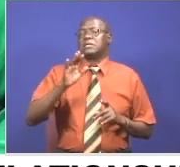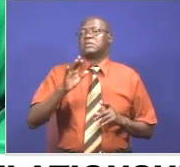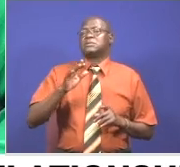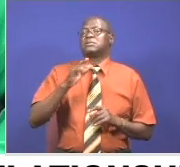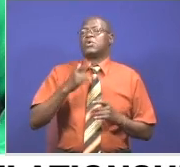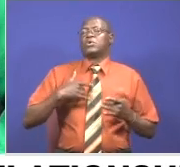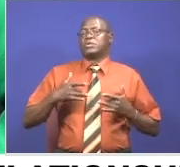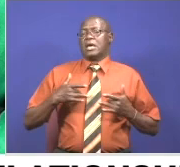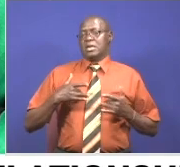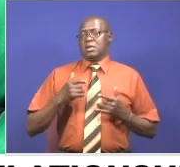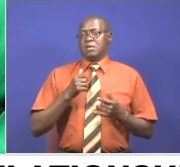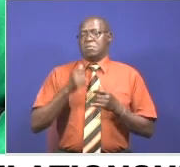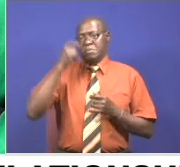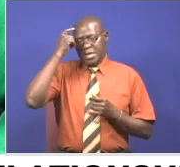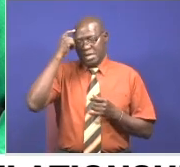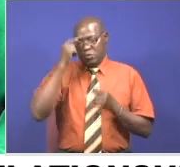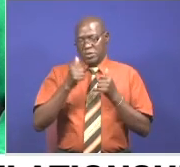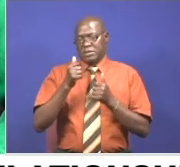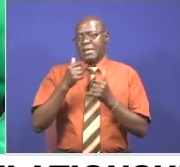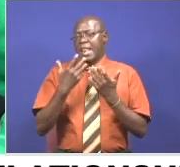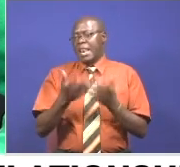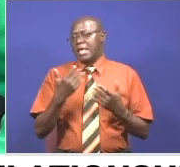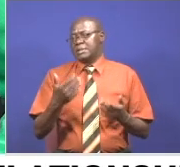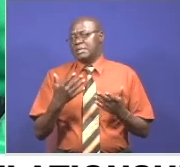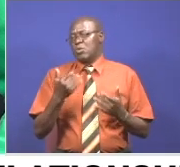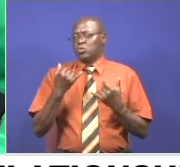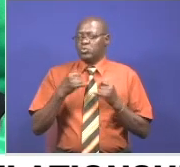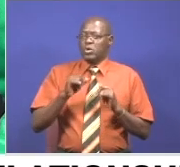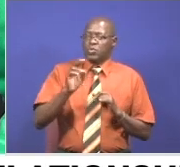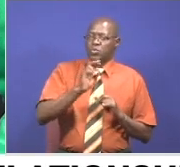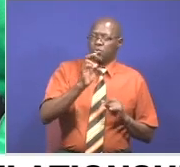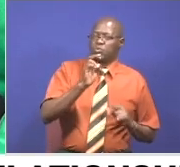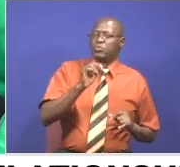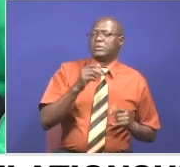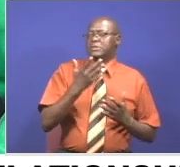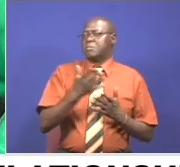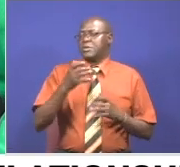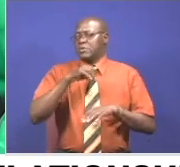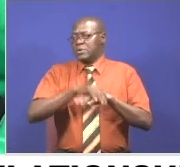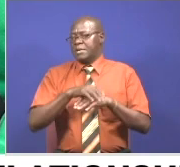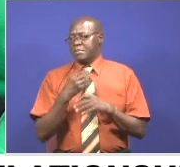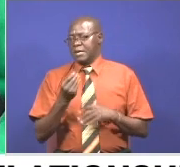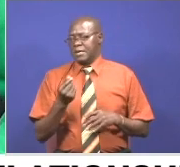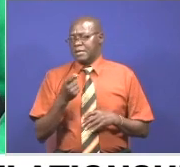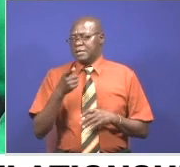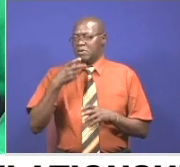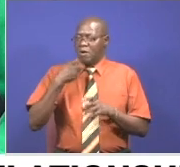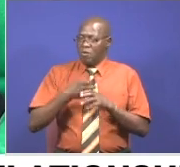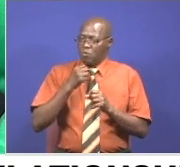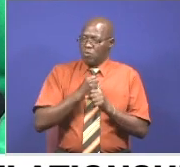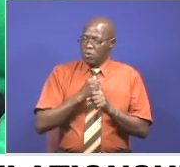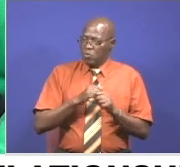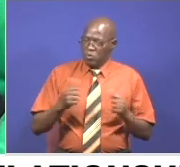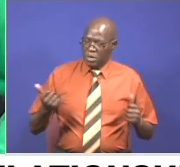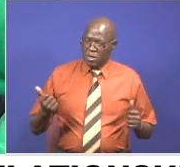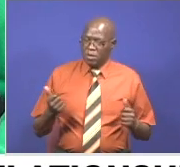job? Is he lazing around? Is he trying to look for anything somehow to get money? Is he hardworking? Those are